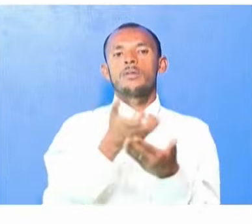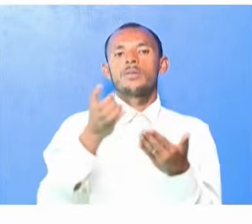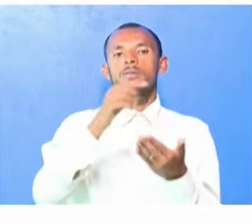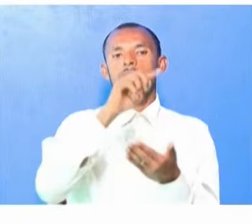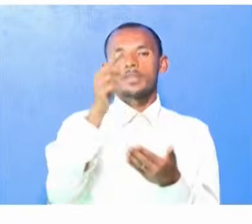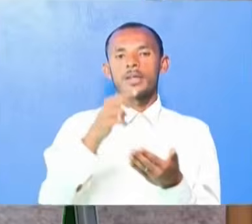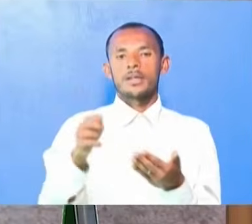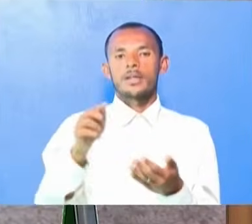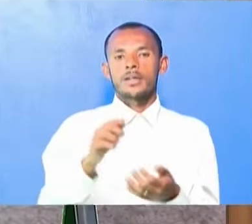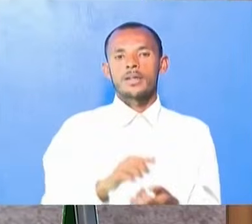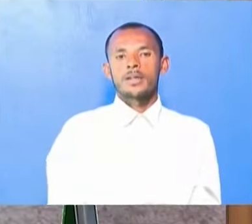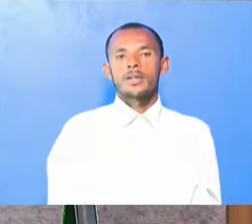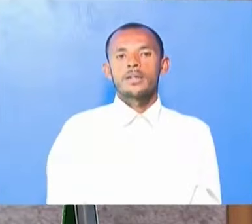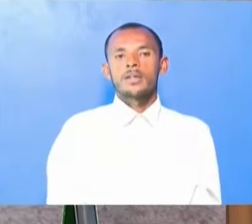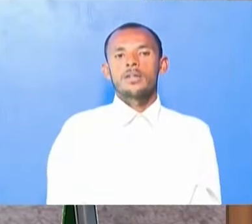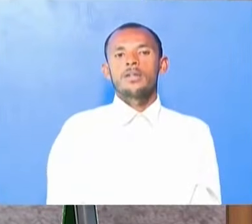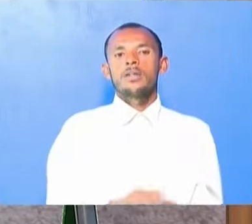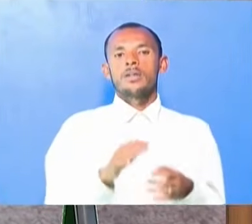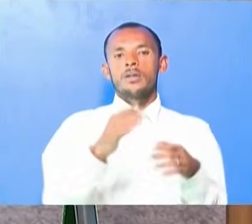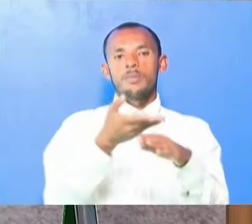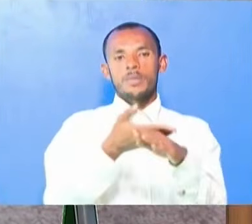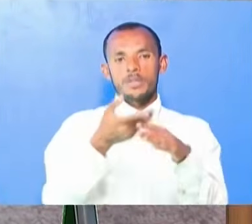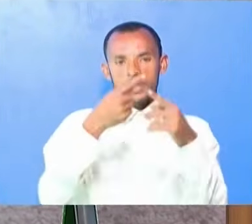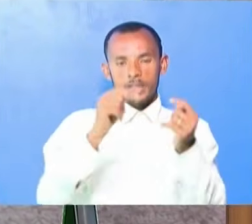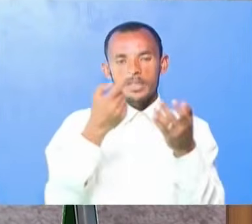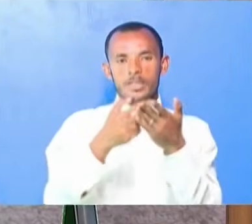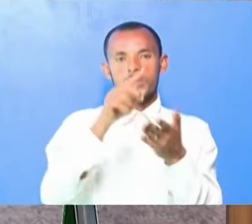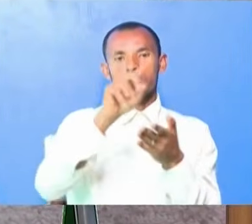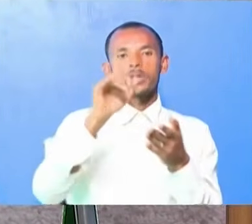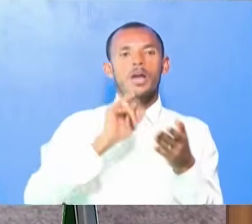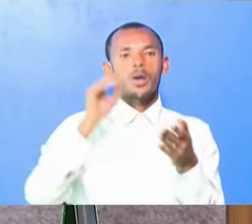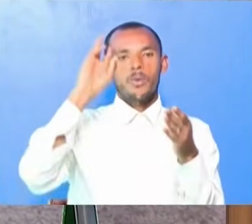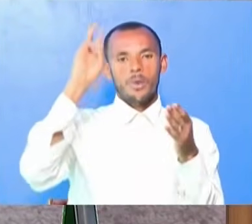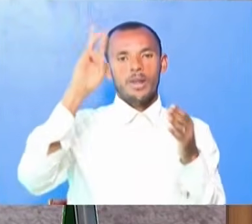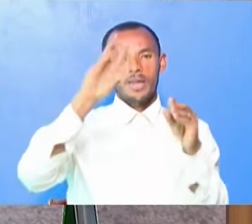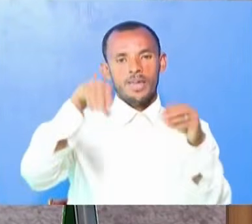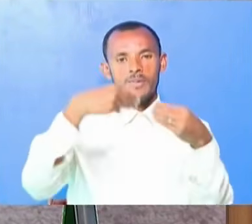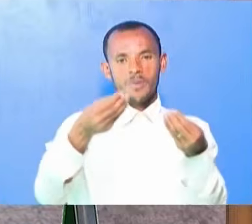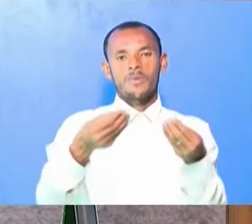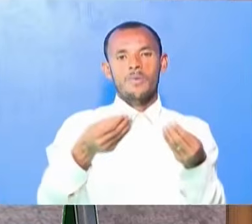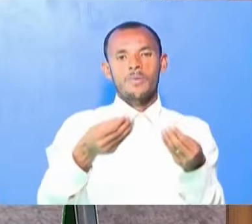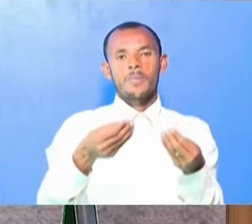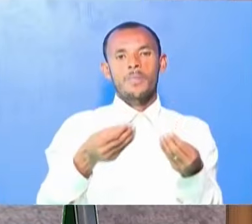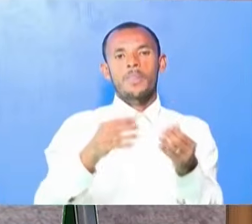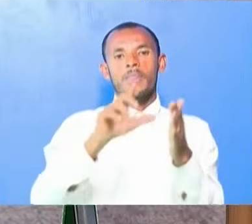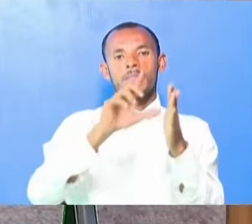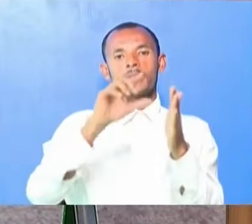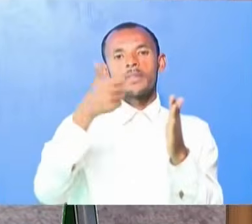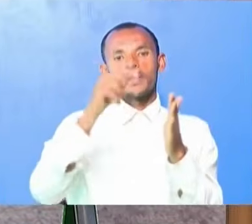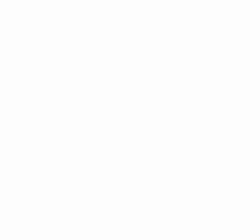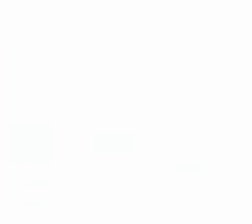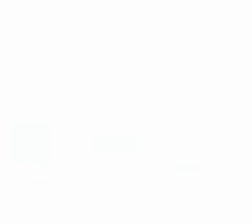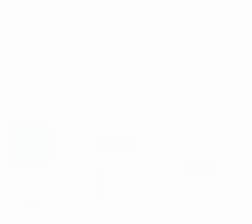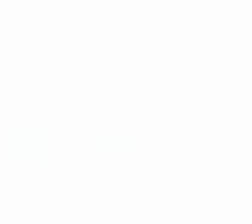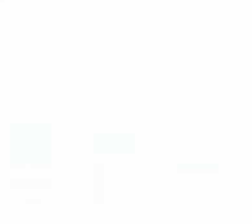Okay, please try this question. I'll give you 10 seconds for